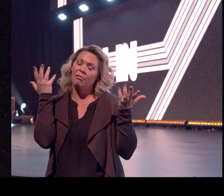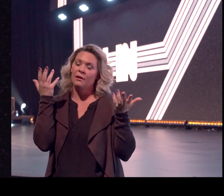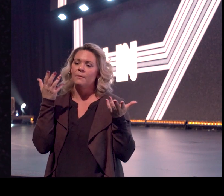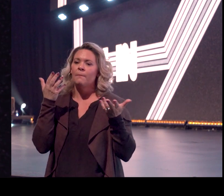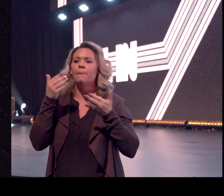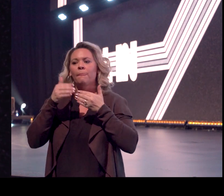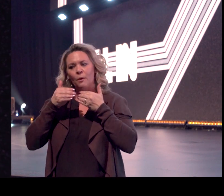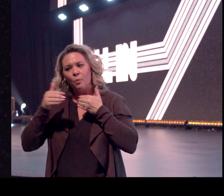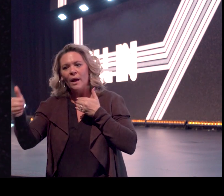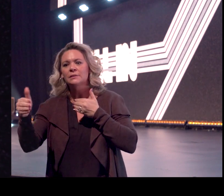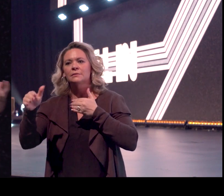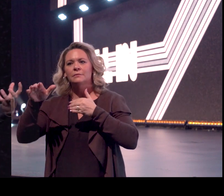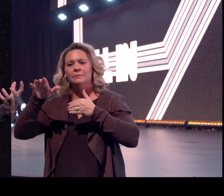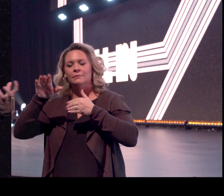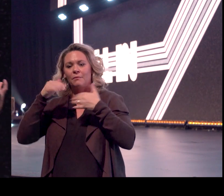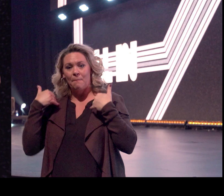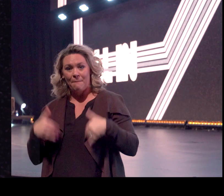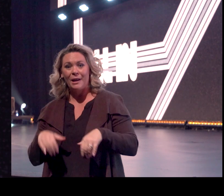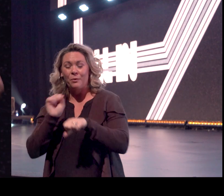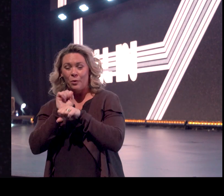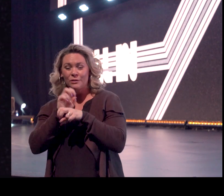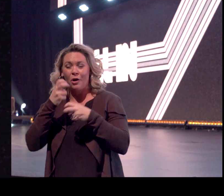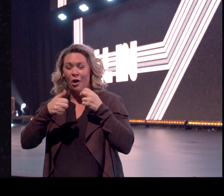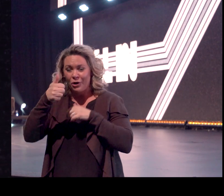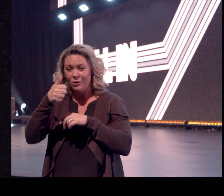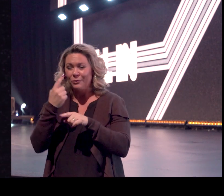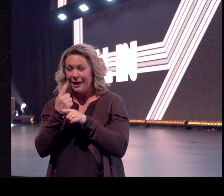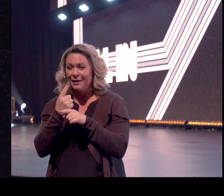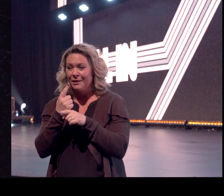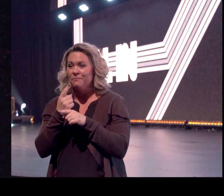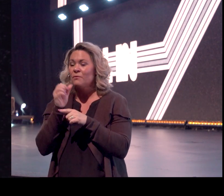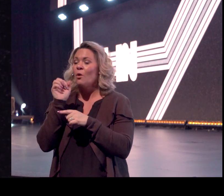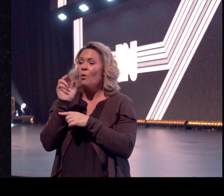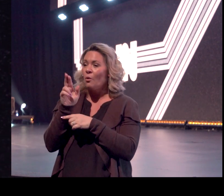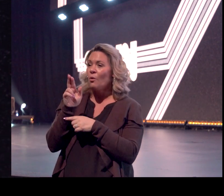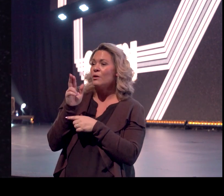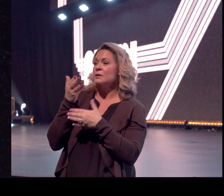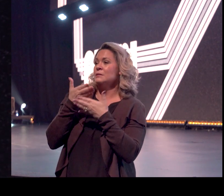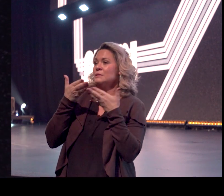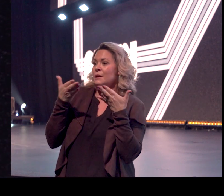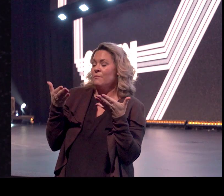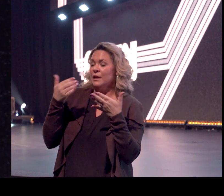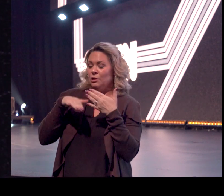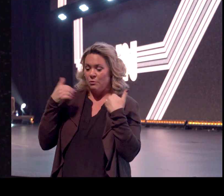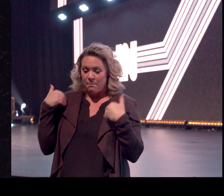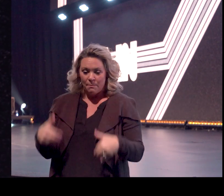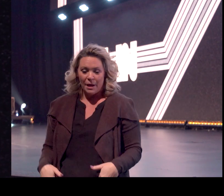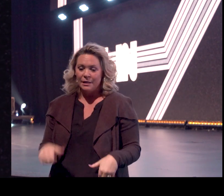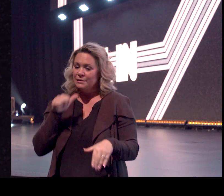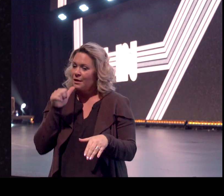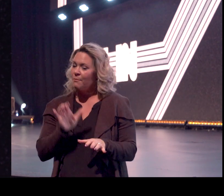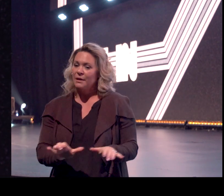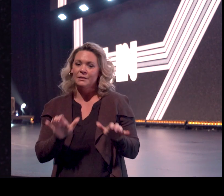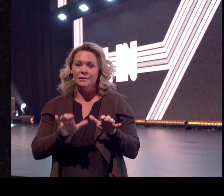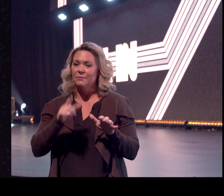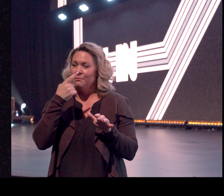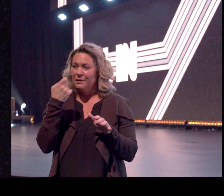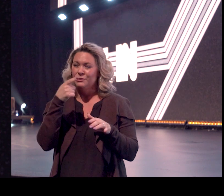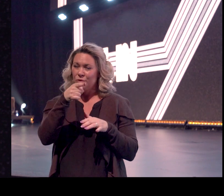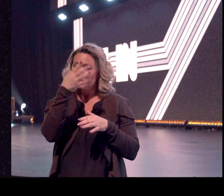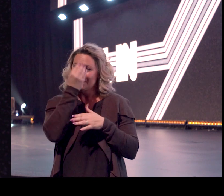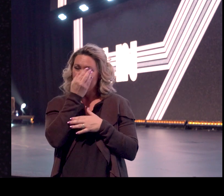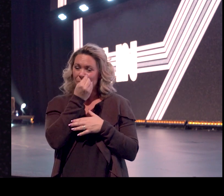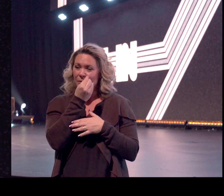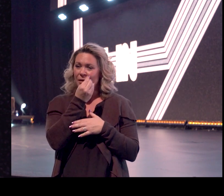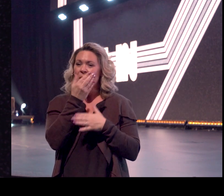you're asleep? The rest of the body has to work harder. Or there's something that happens in the body that's not being done because you're